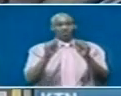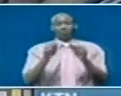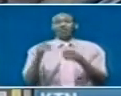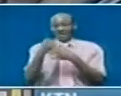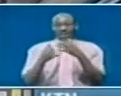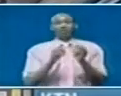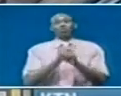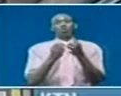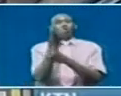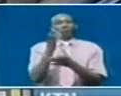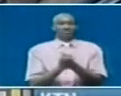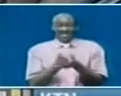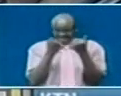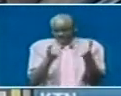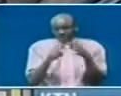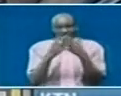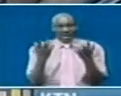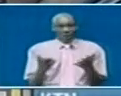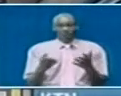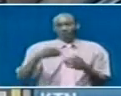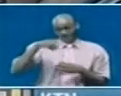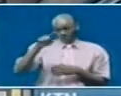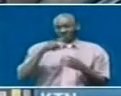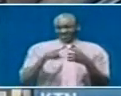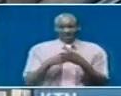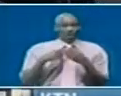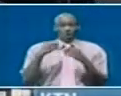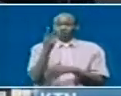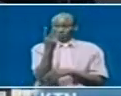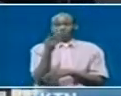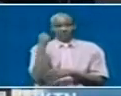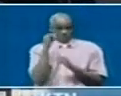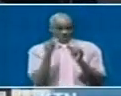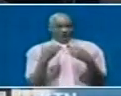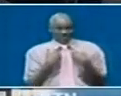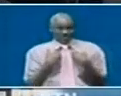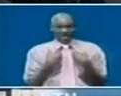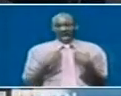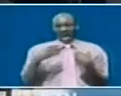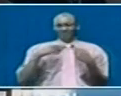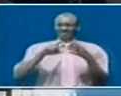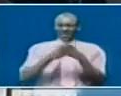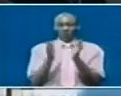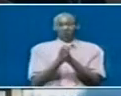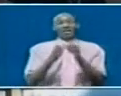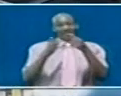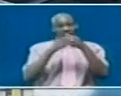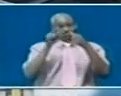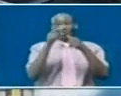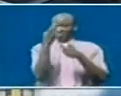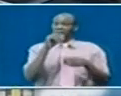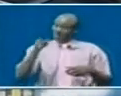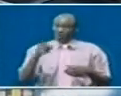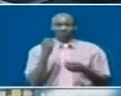country. To get things rolling, Porsche launched two models, the all-new Macan, with a base starting price of 9.3 million